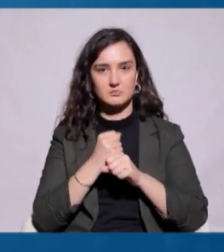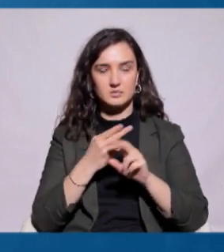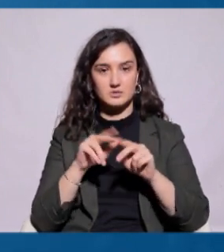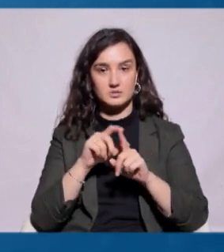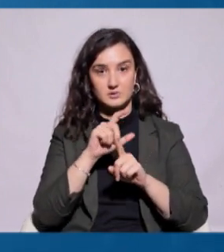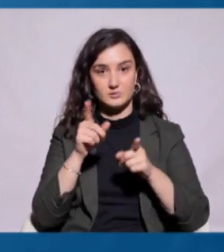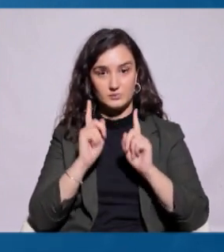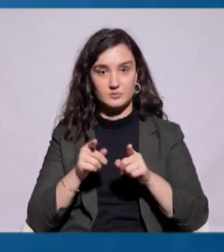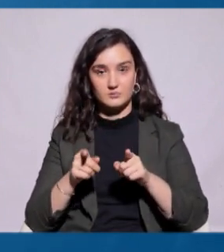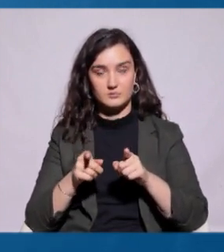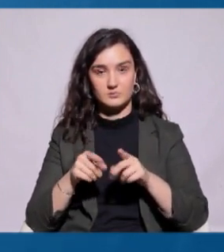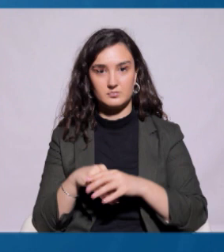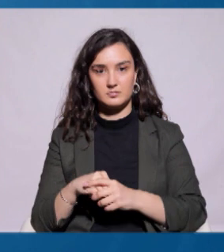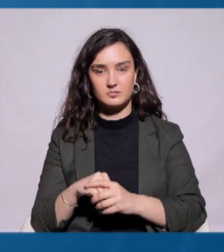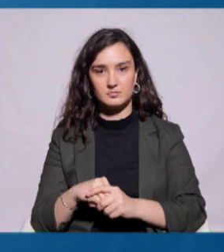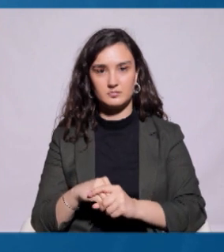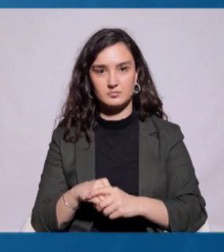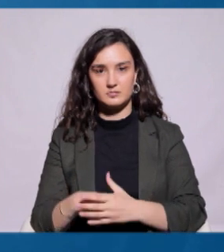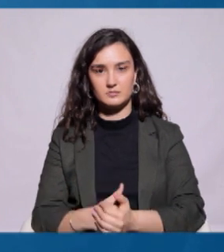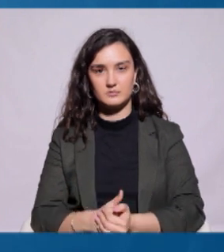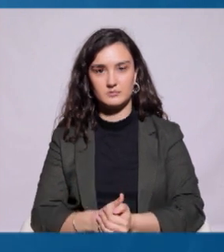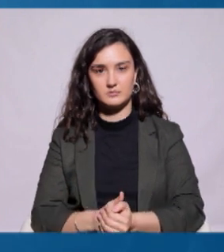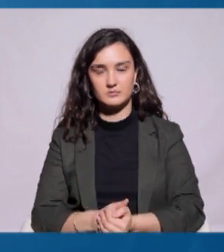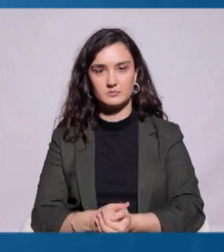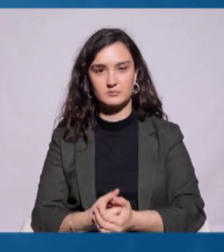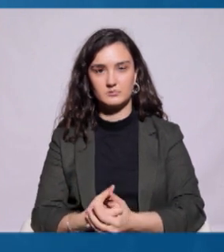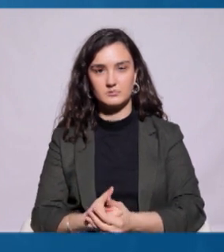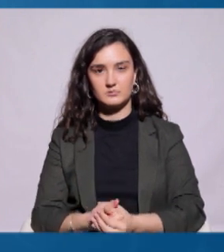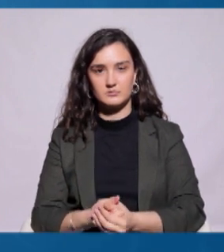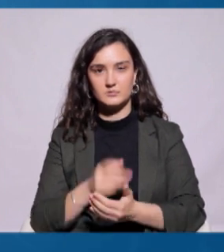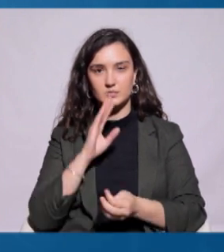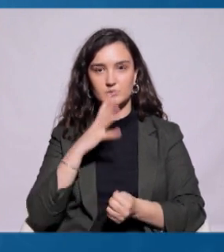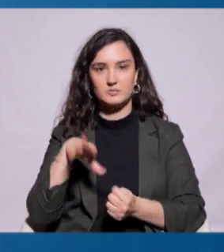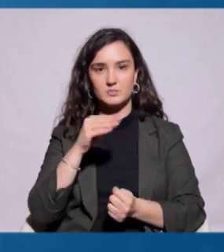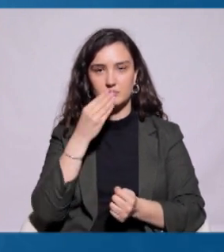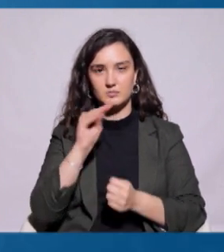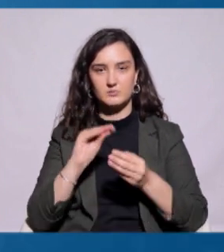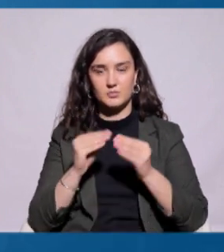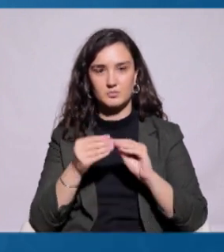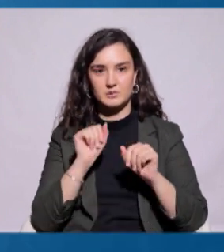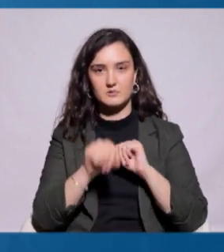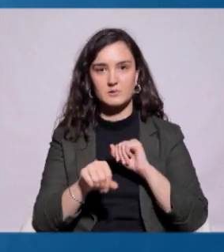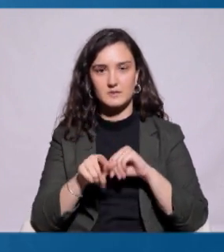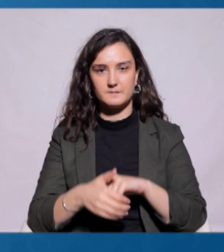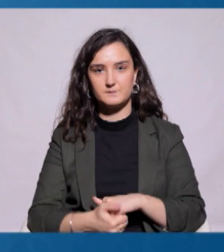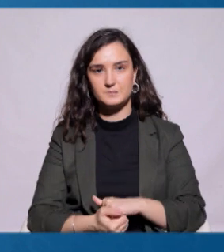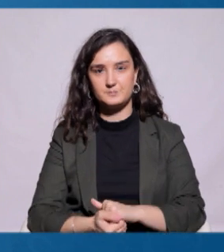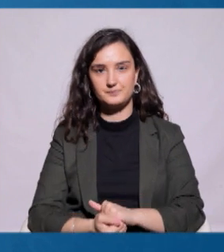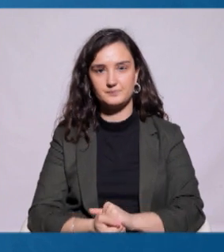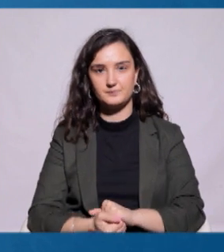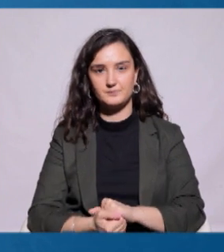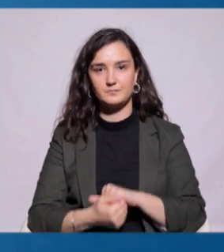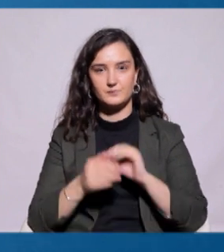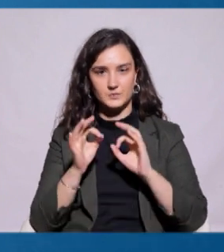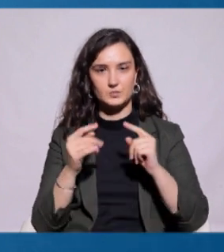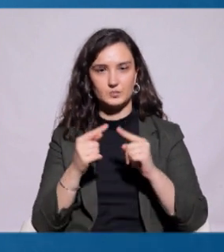sentence true? Well, Miss Sophie, according to the text, women are the best problem solvers. You are absolutely right,